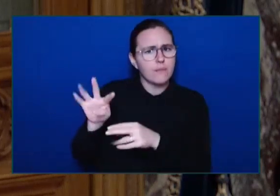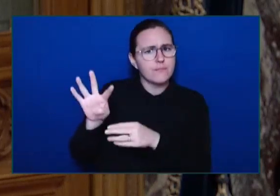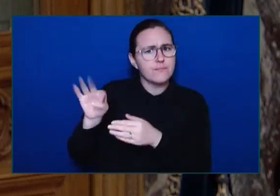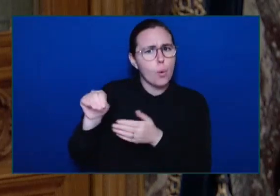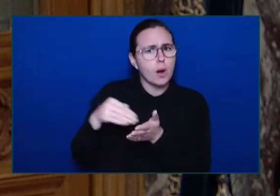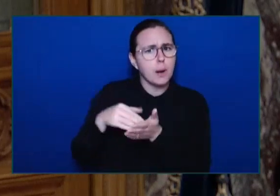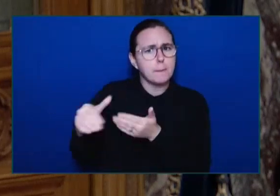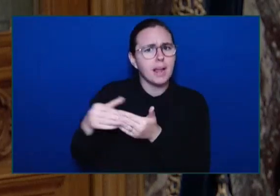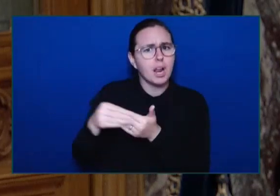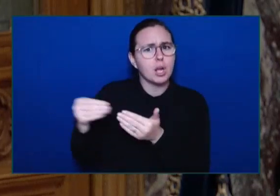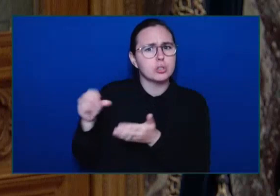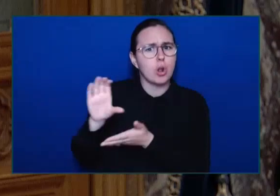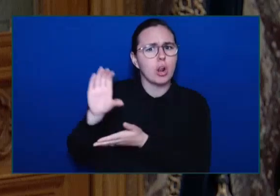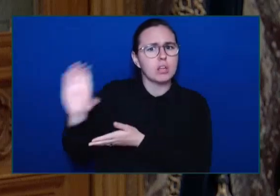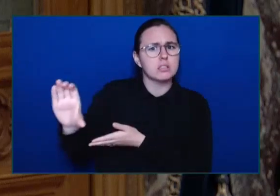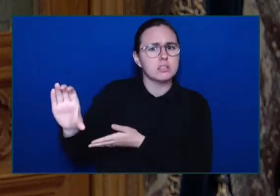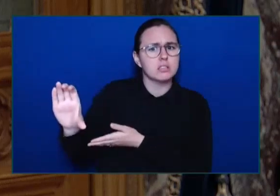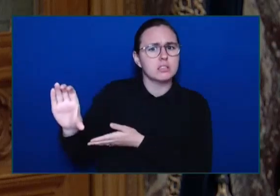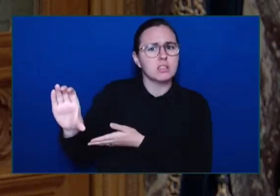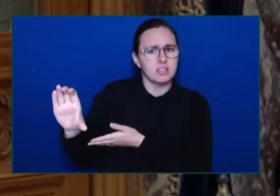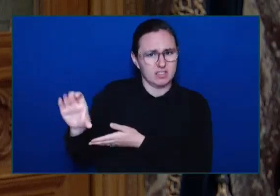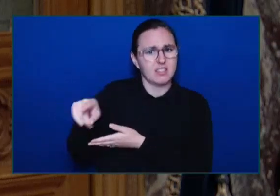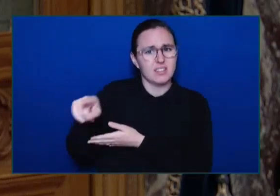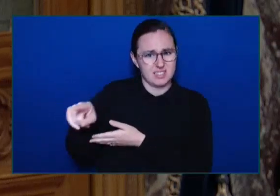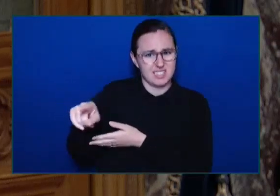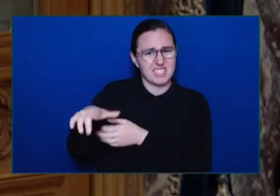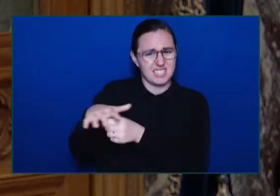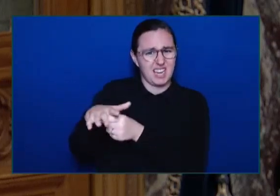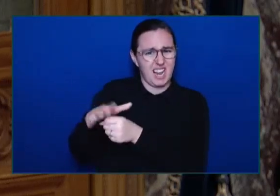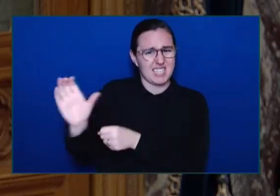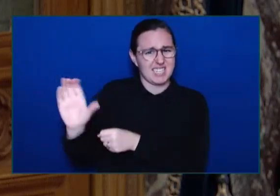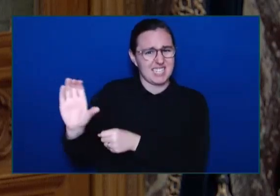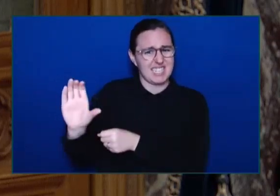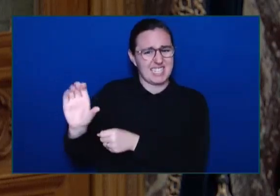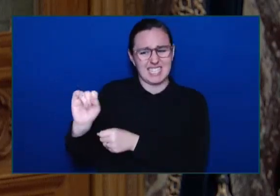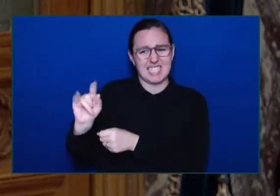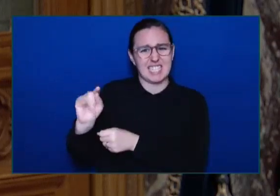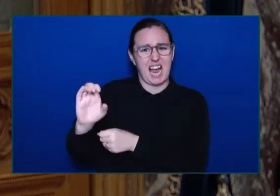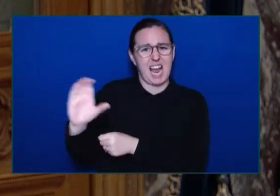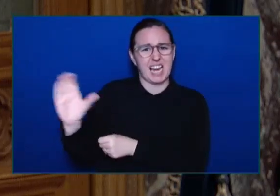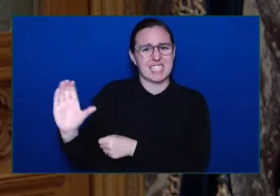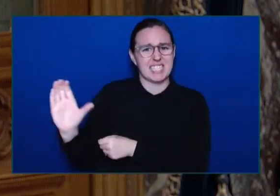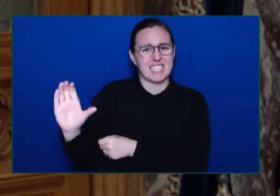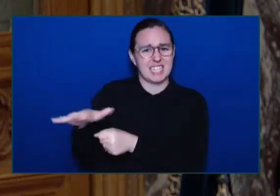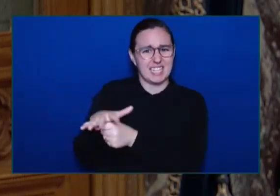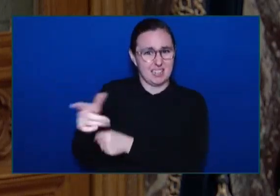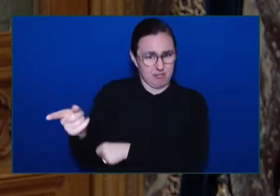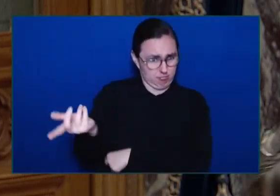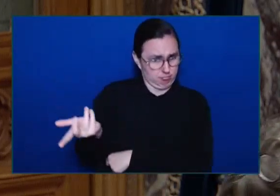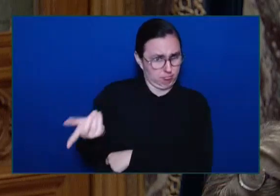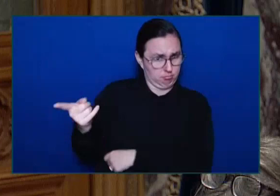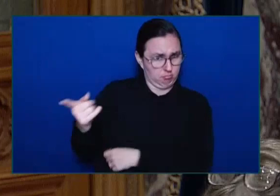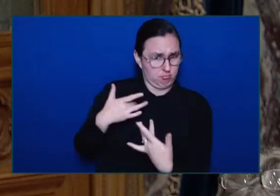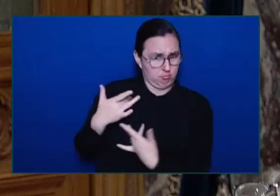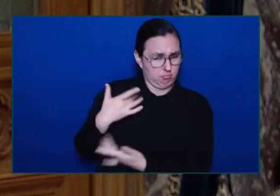Honourable Speaker, through you, is to the Premier. Does the Premier believe that workers in this province should be paid a living wage?